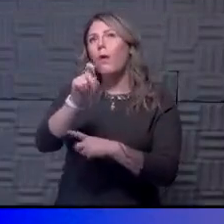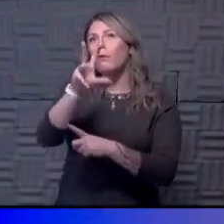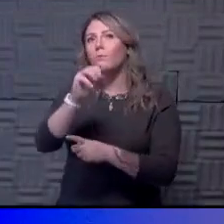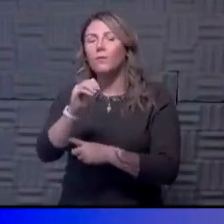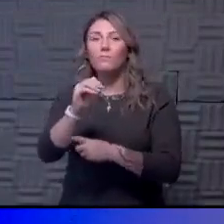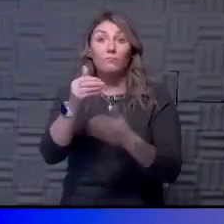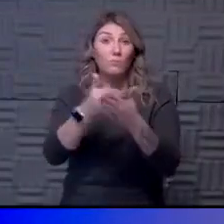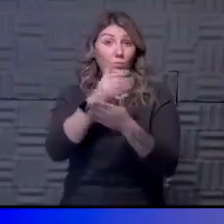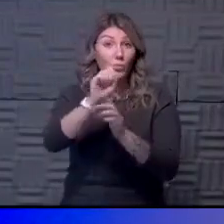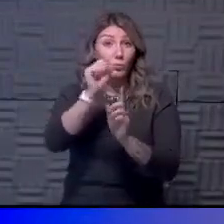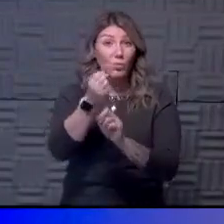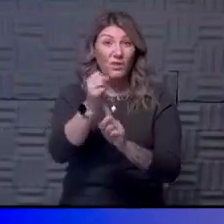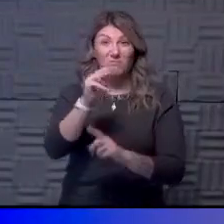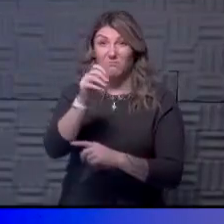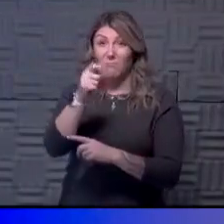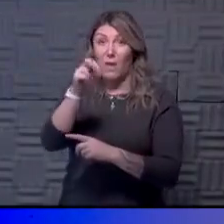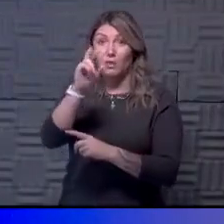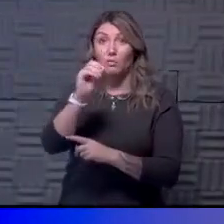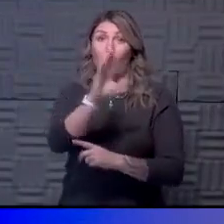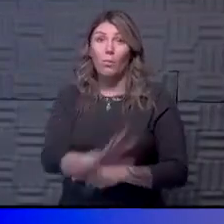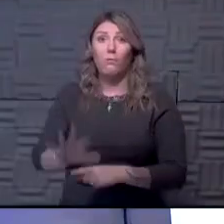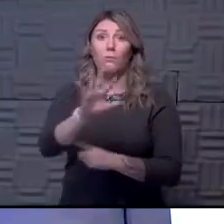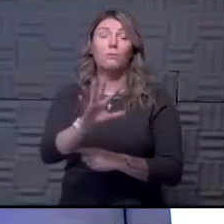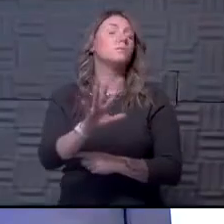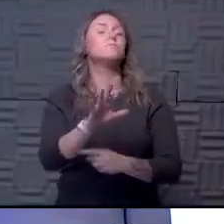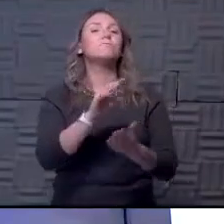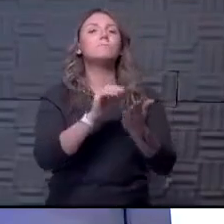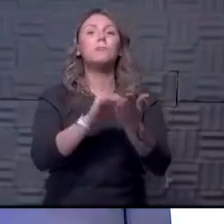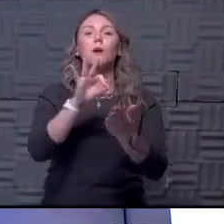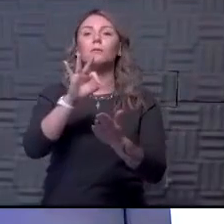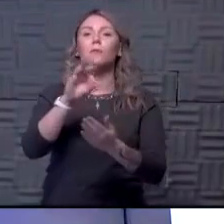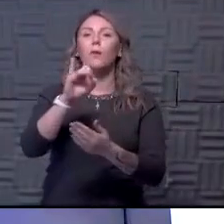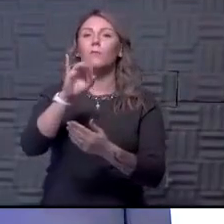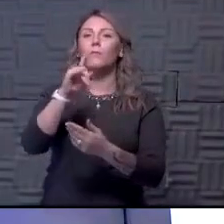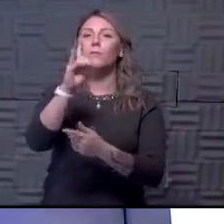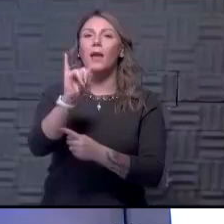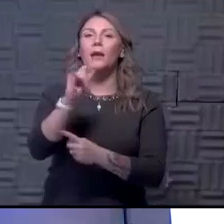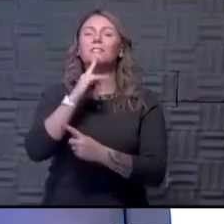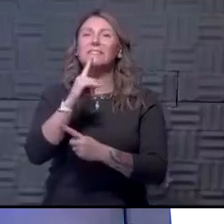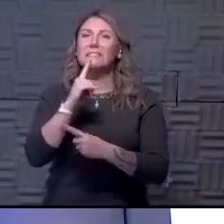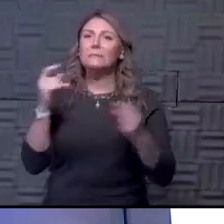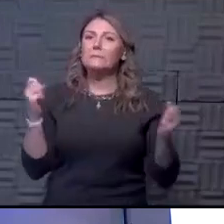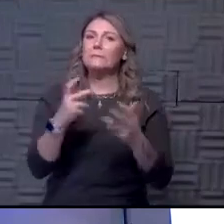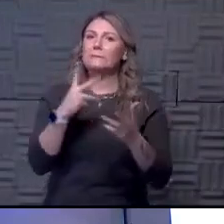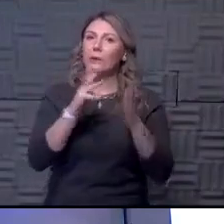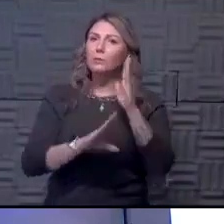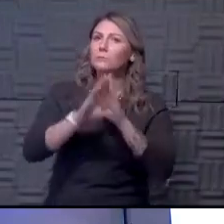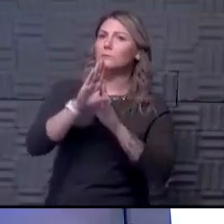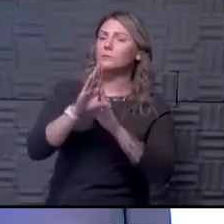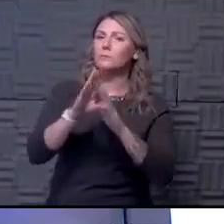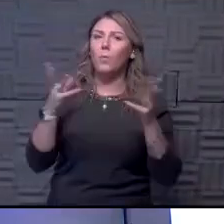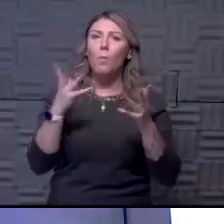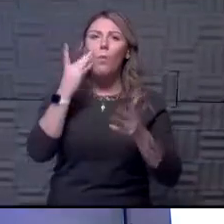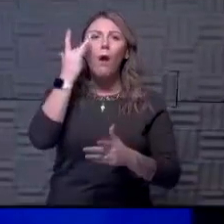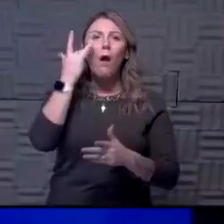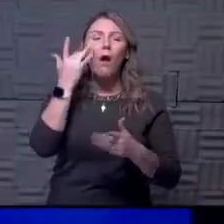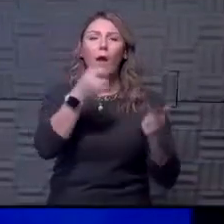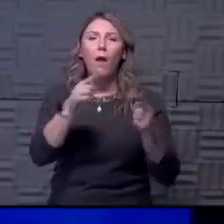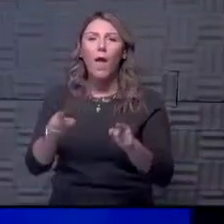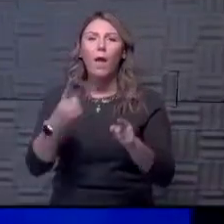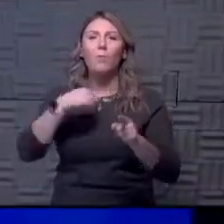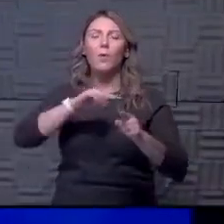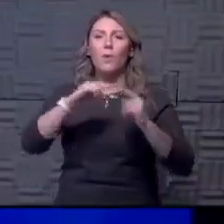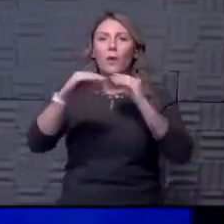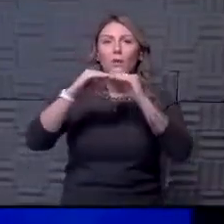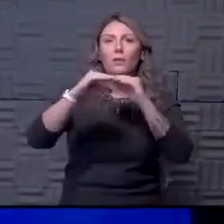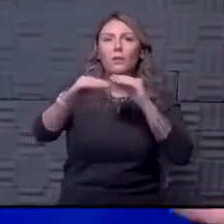the metro area, that'll be good. Fauci spoke over the weekend being afraid of another surge, another one coming, because we'd kind of plateaued and